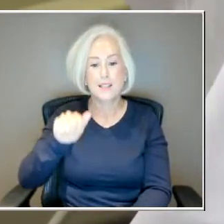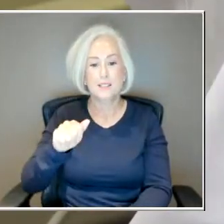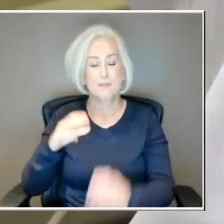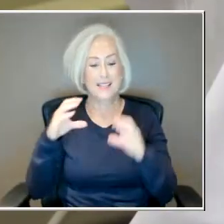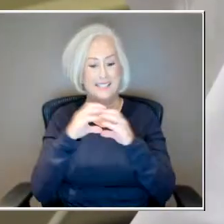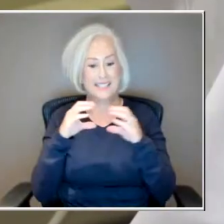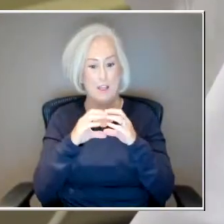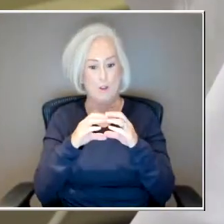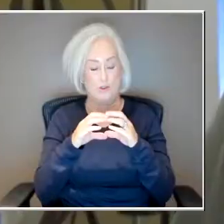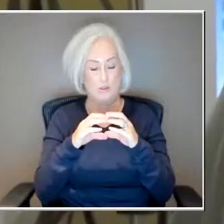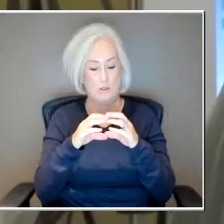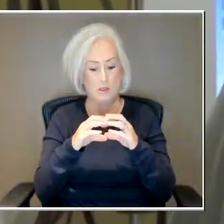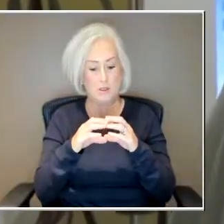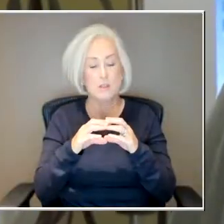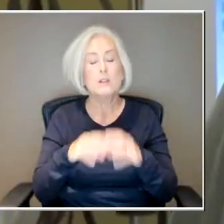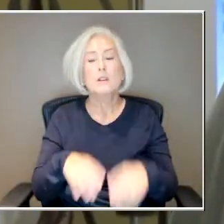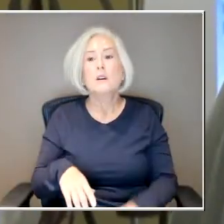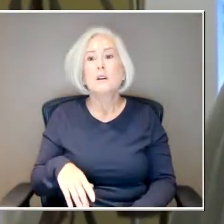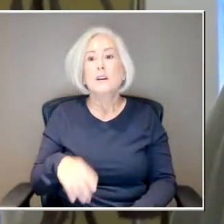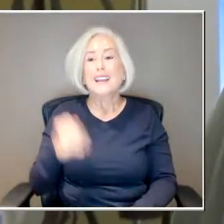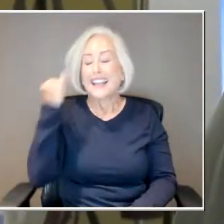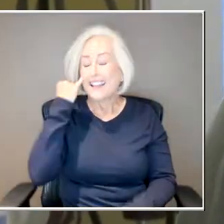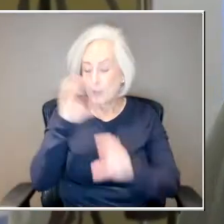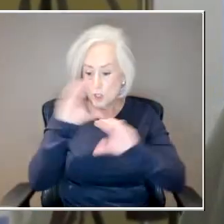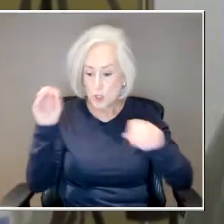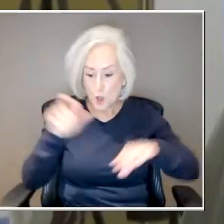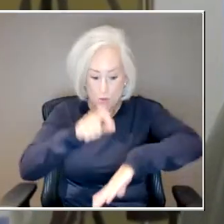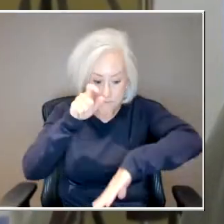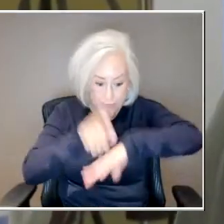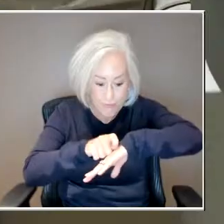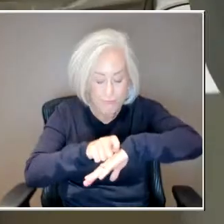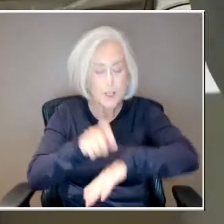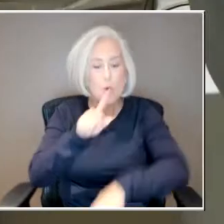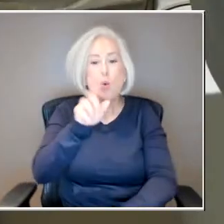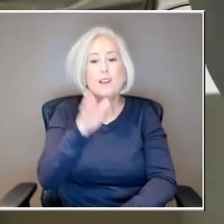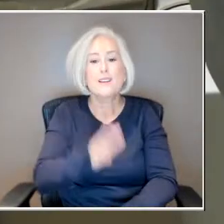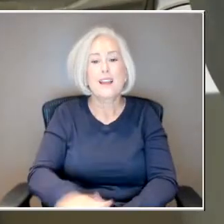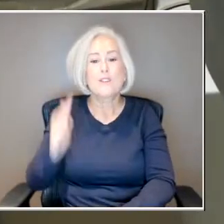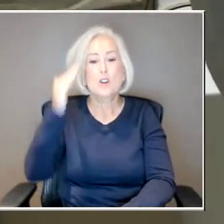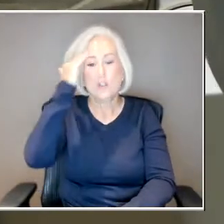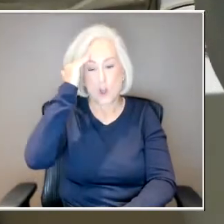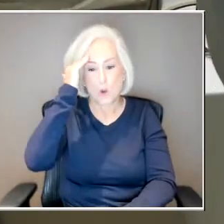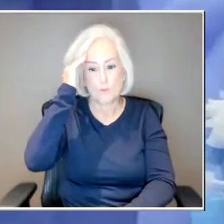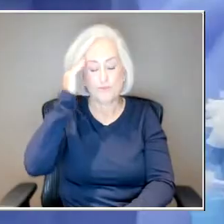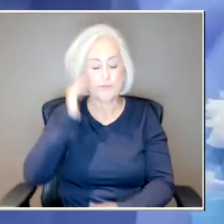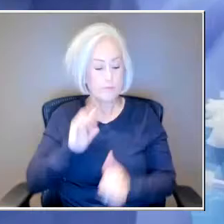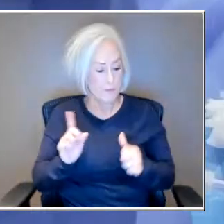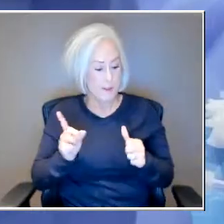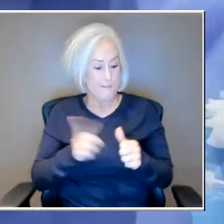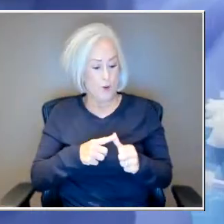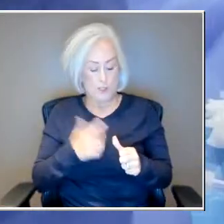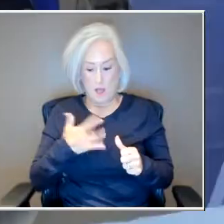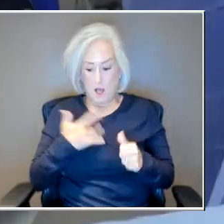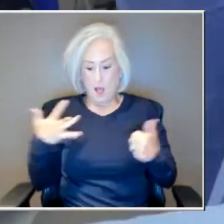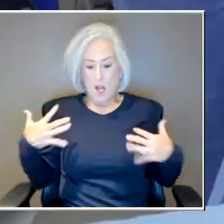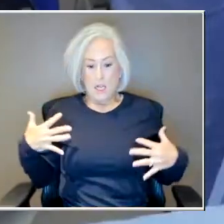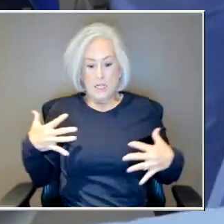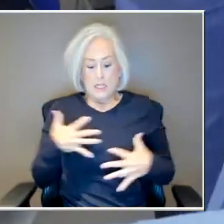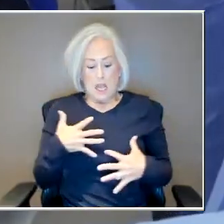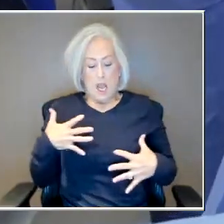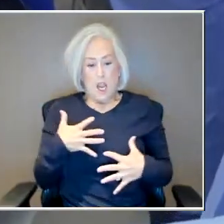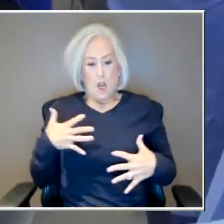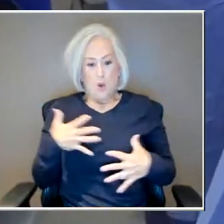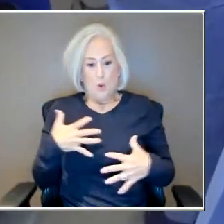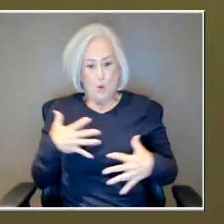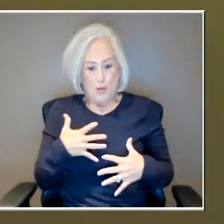known about it. At first, it was very scary. By 2018, he'd undergone a bone marrow transplant